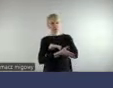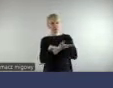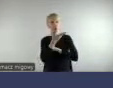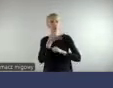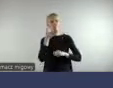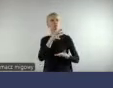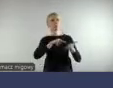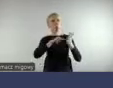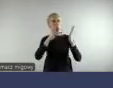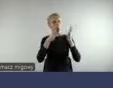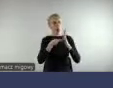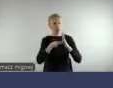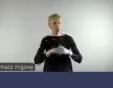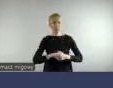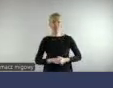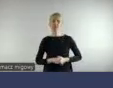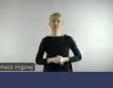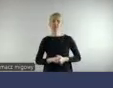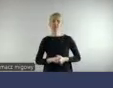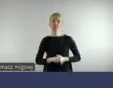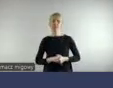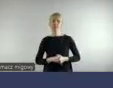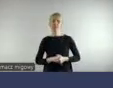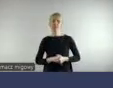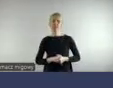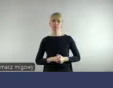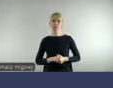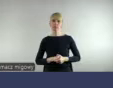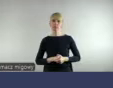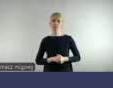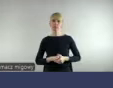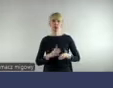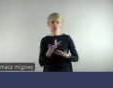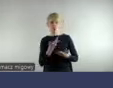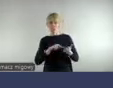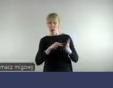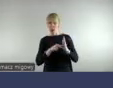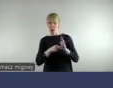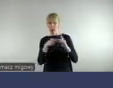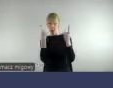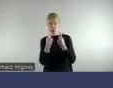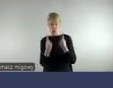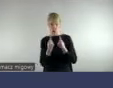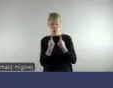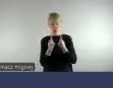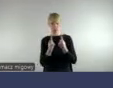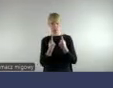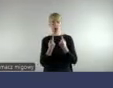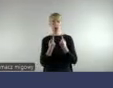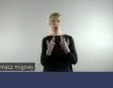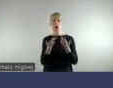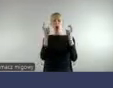further work on emergency planning and how to mitigate and reduce potential consequences. So the findings of